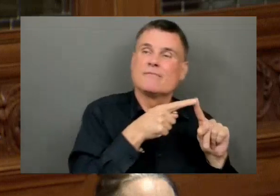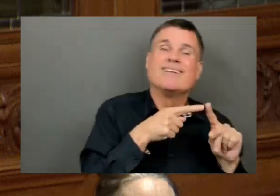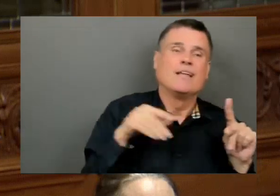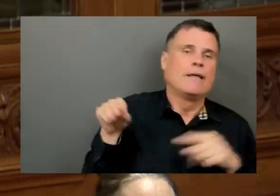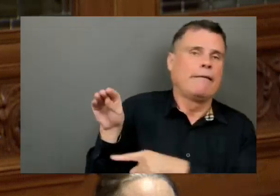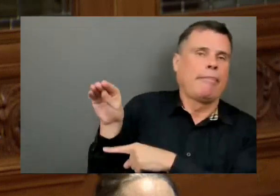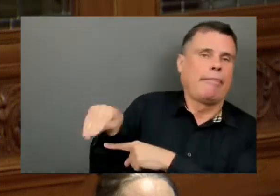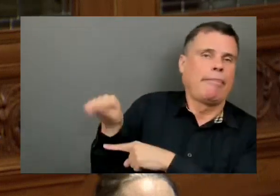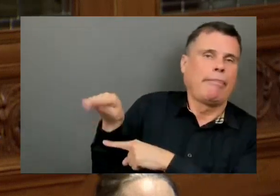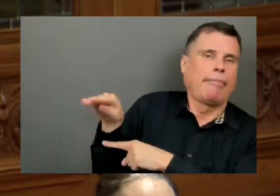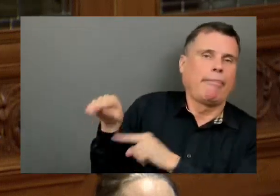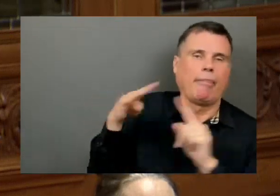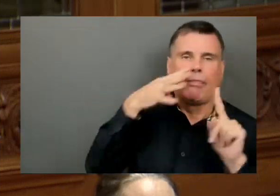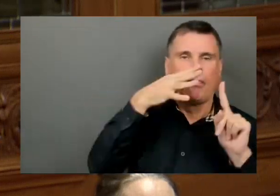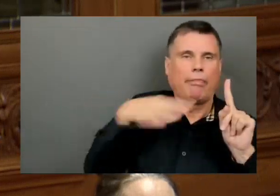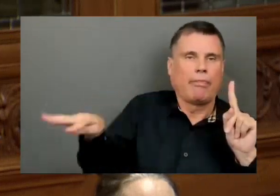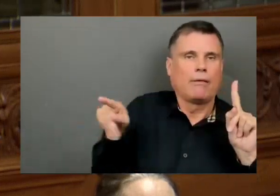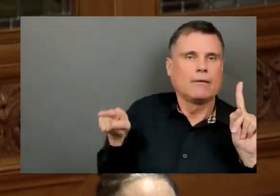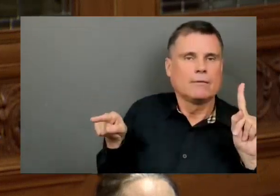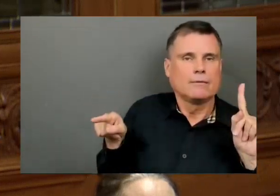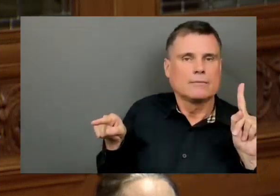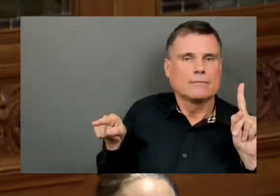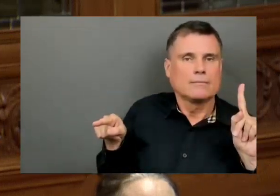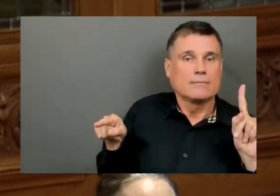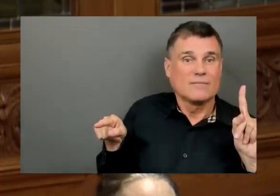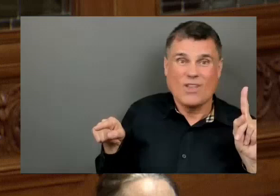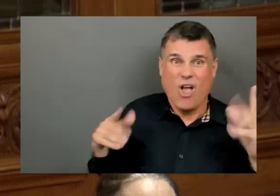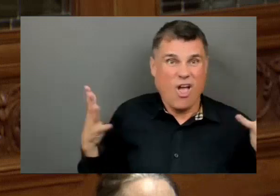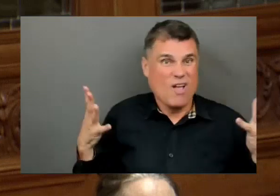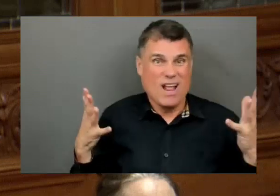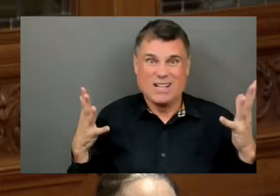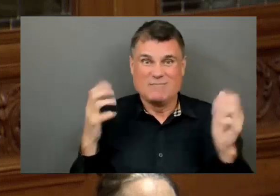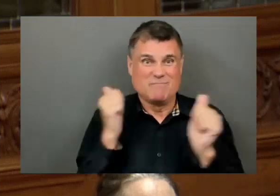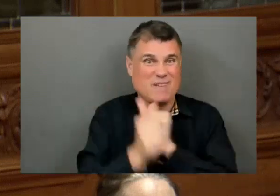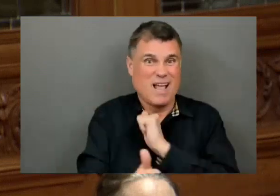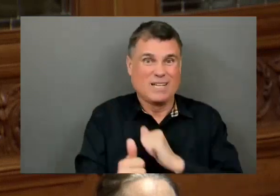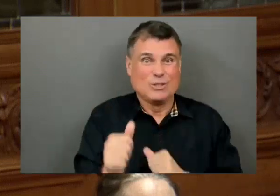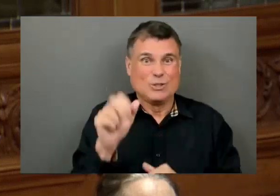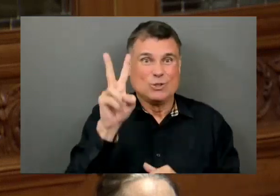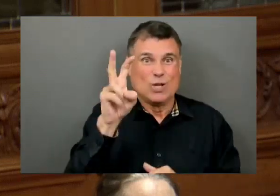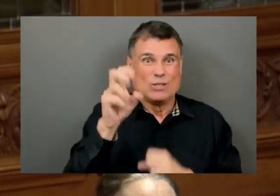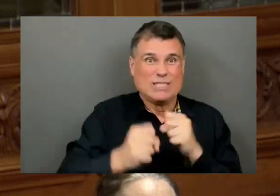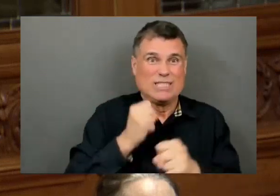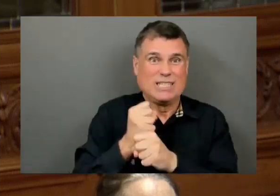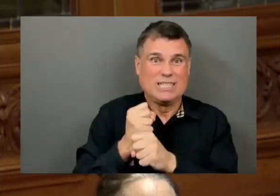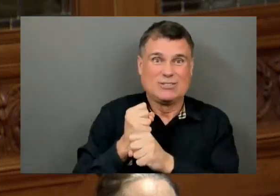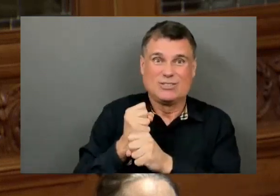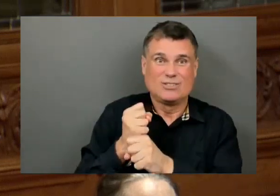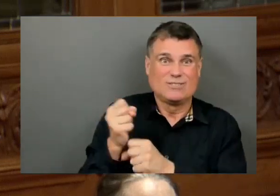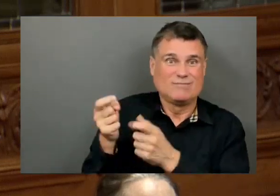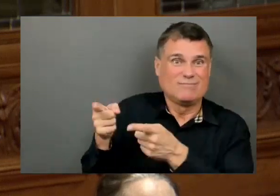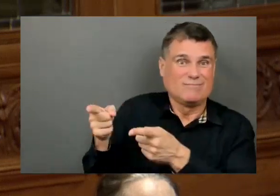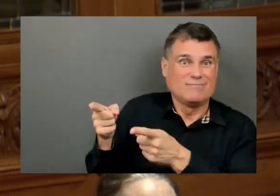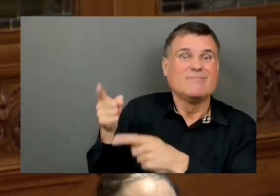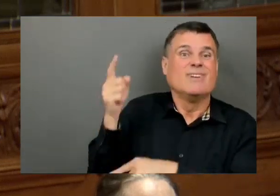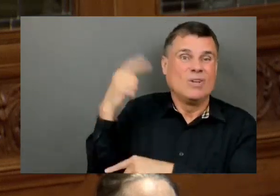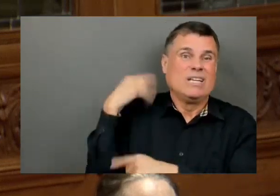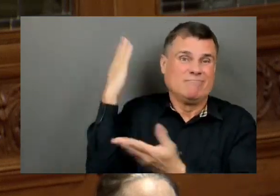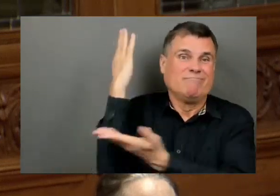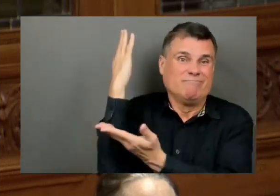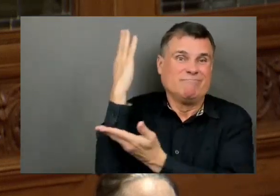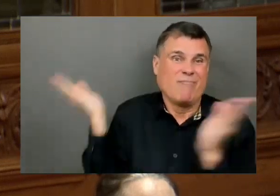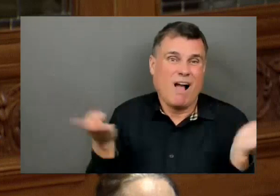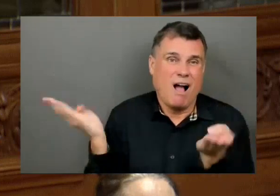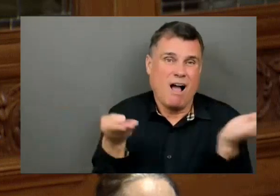centuries of industrial logging by timber companies, blaming First Nations for not protecting old-growth forests